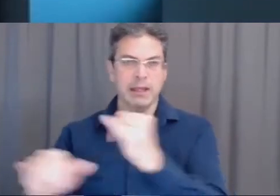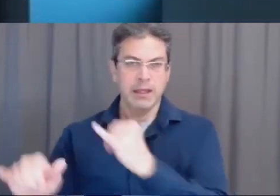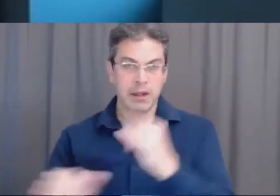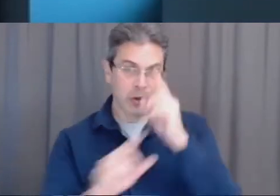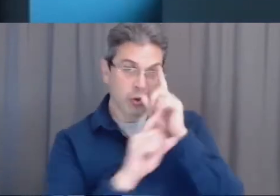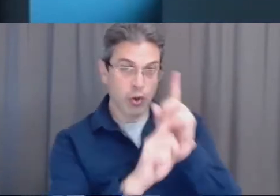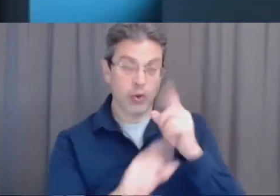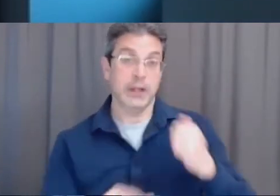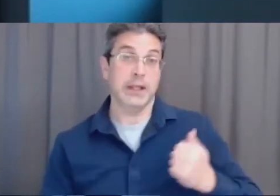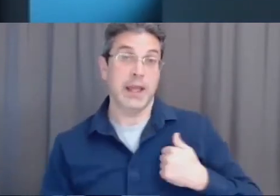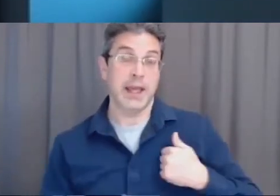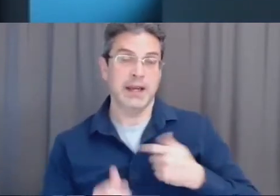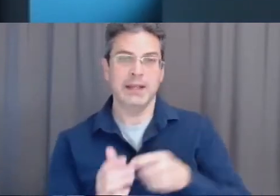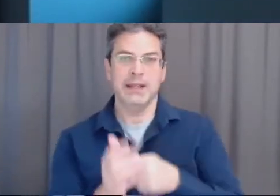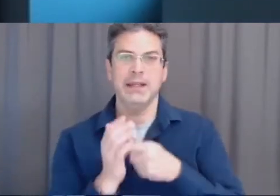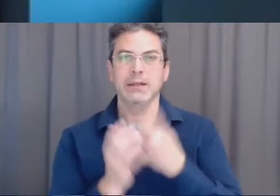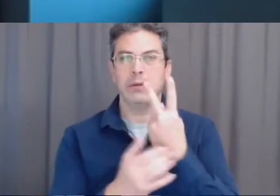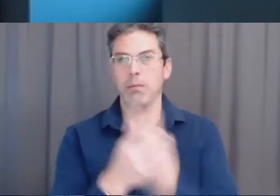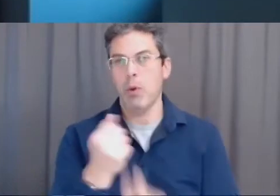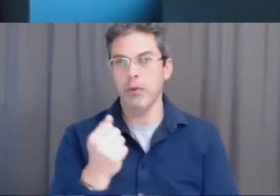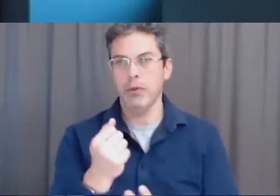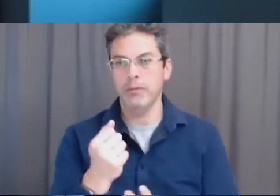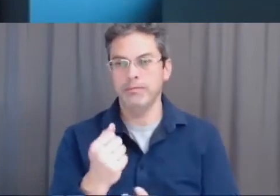needs both. Thank you.